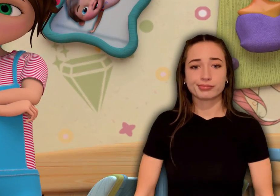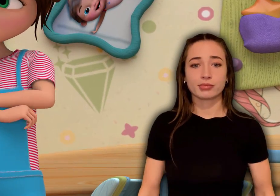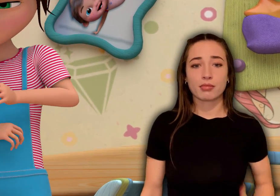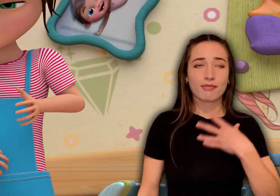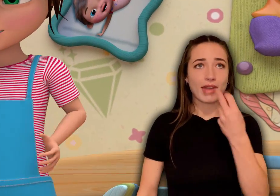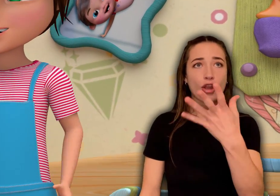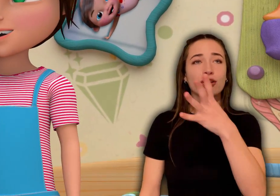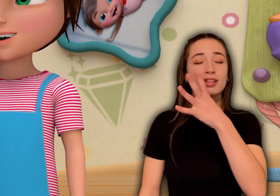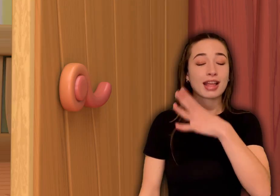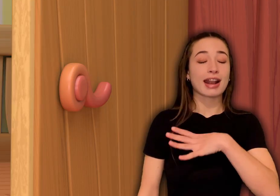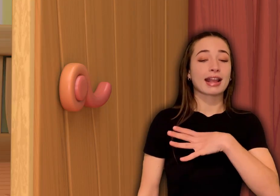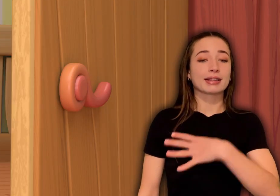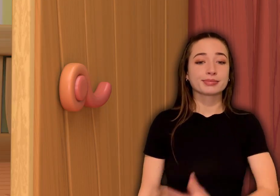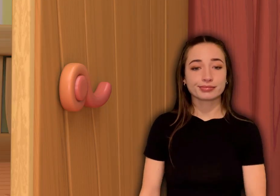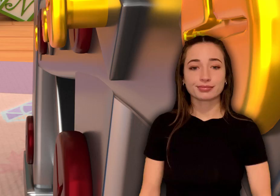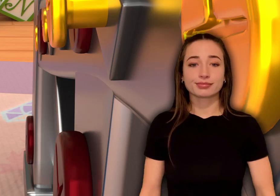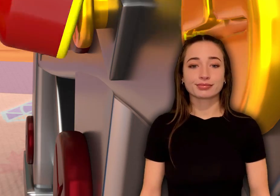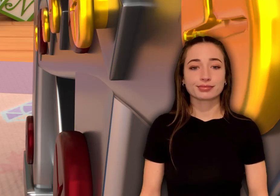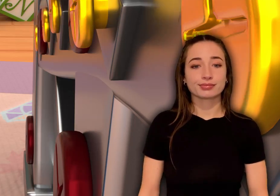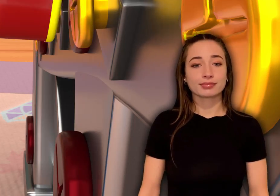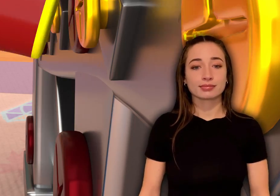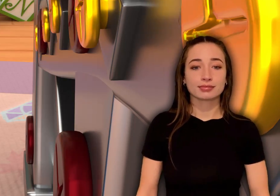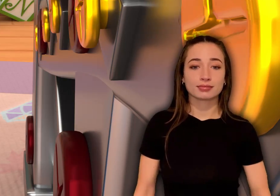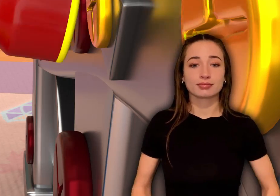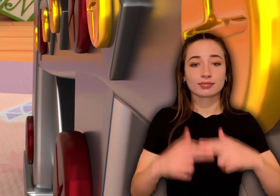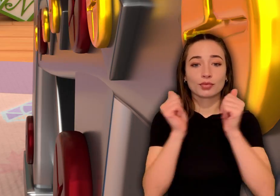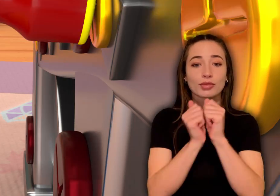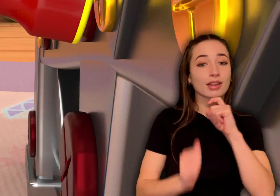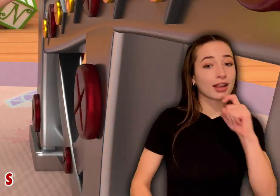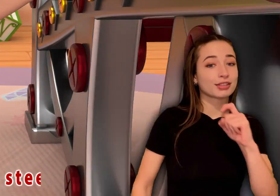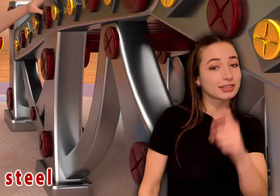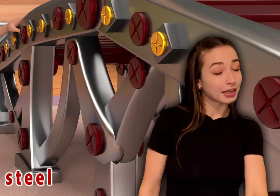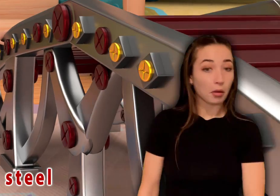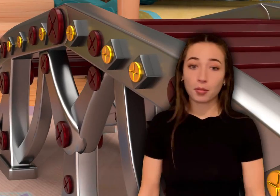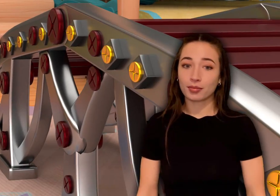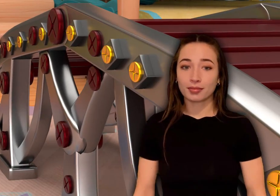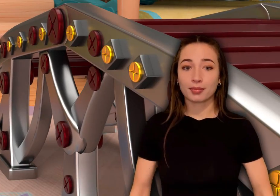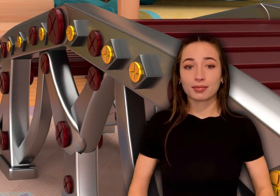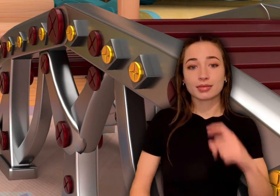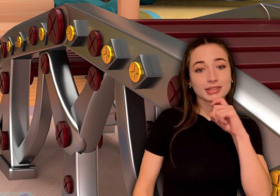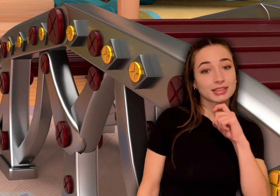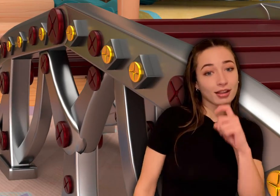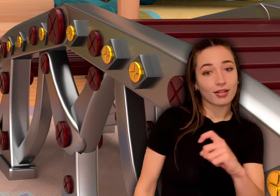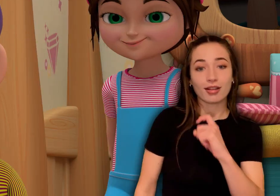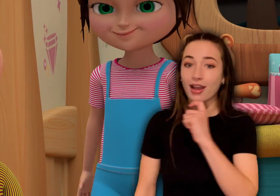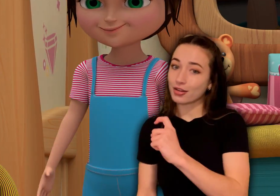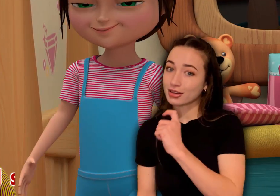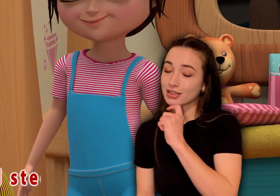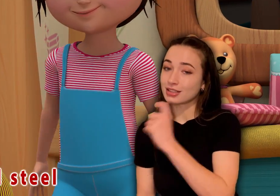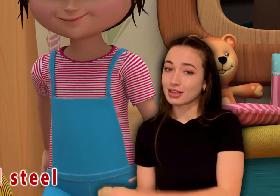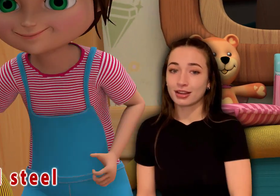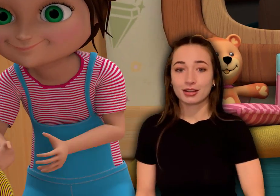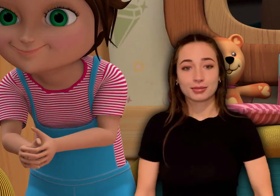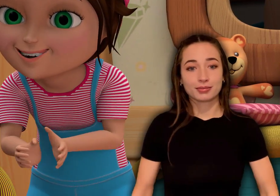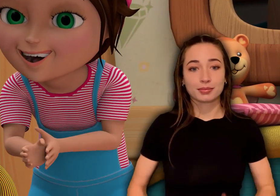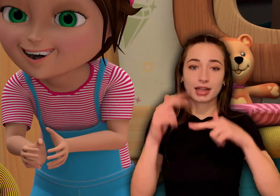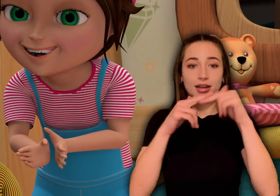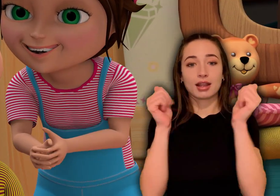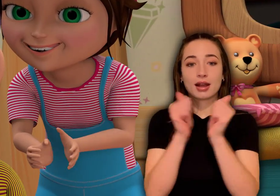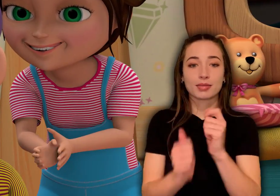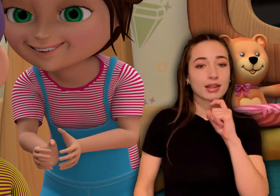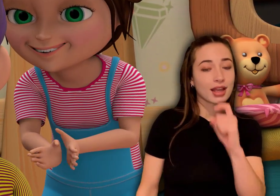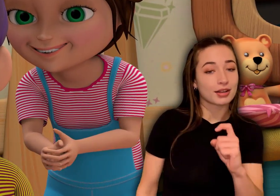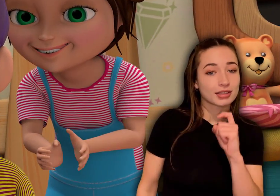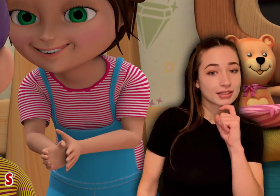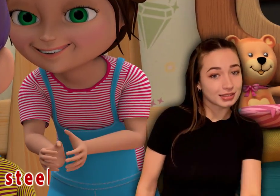stay my fair Ladi build it up with Iron and Steel Iron and Steel Iron and Steel